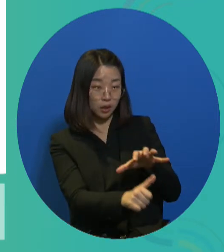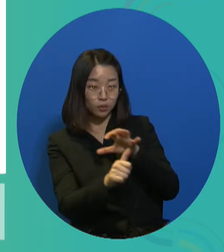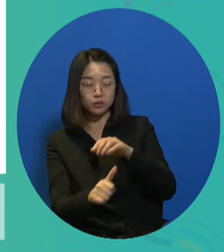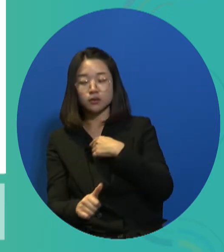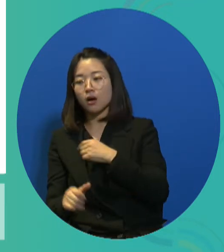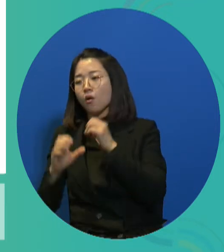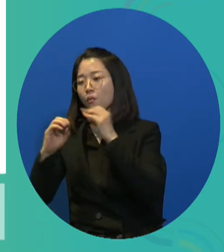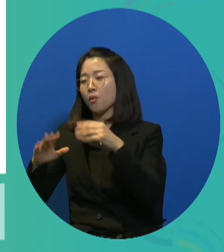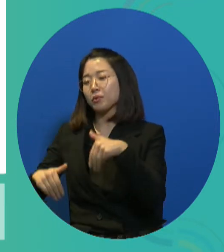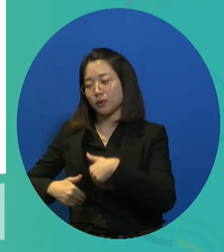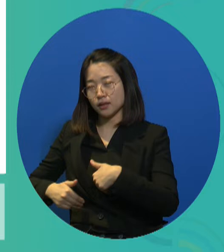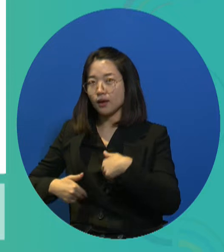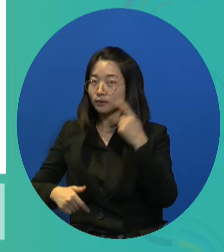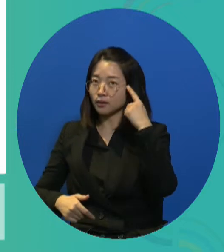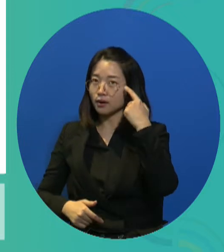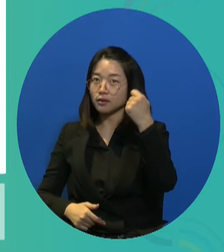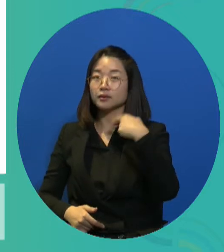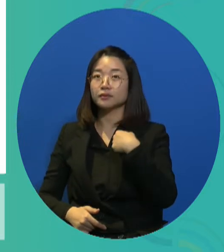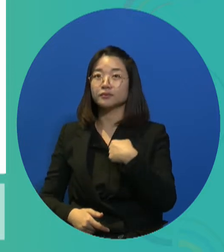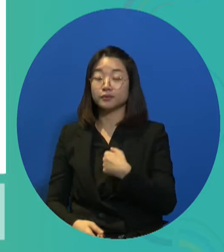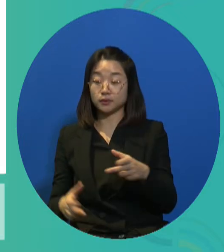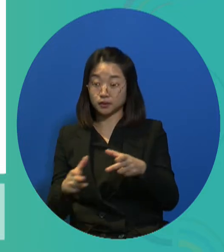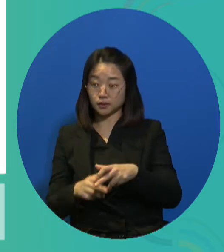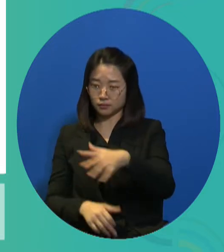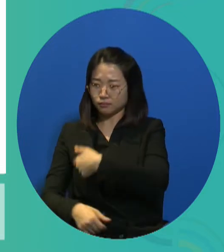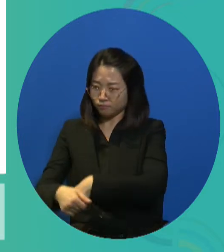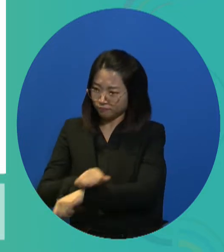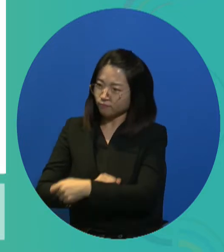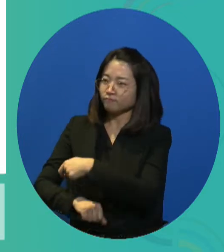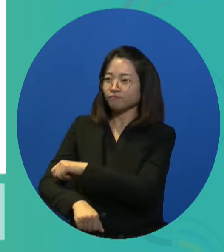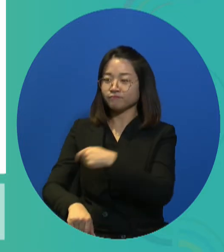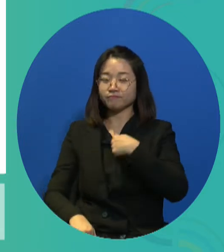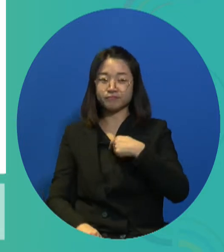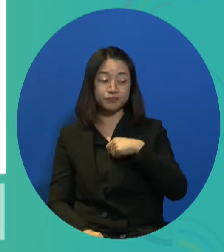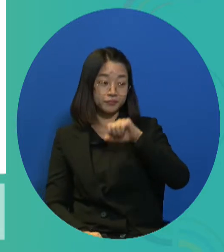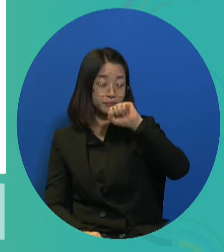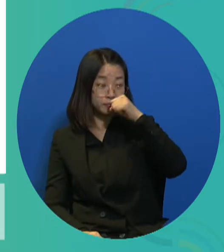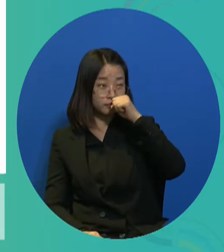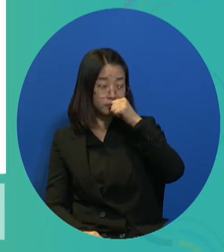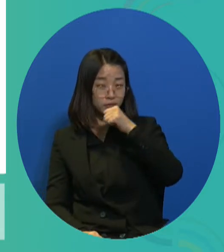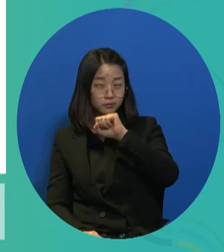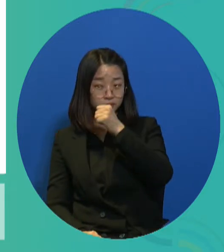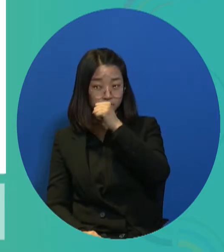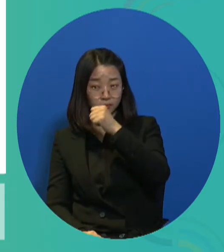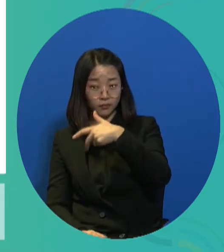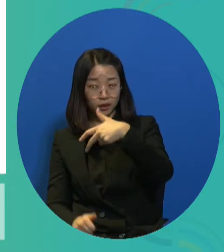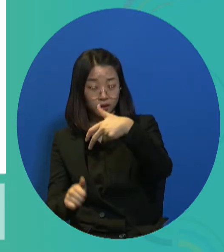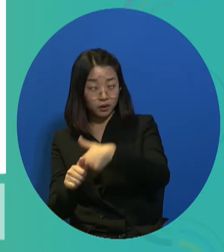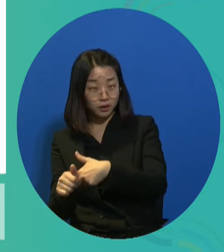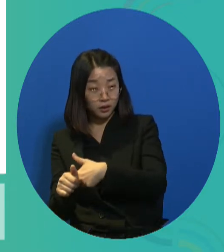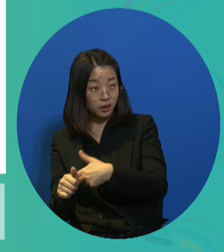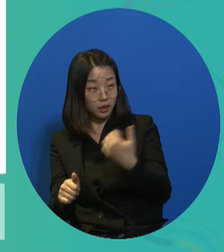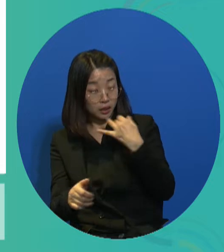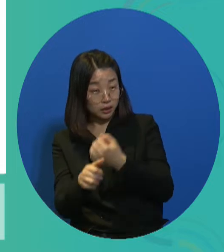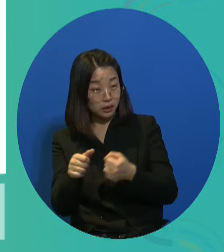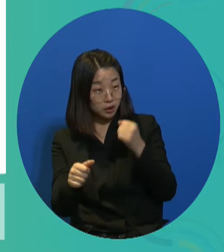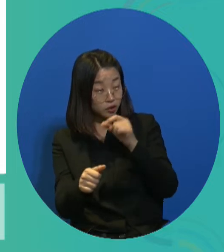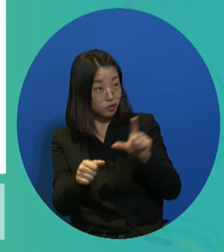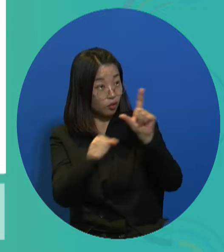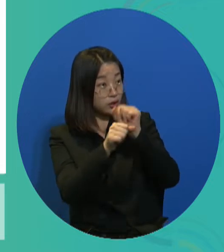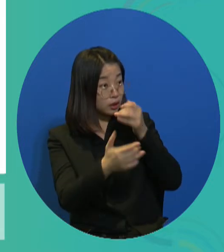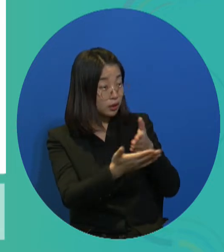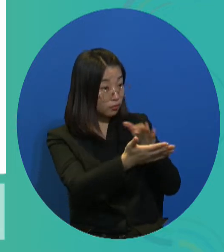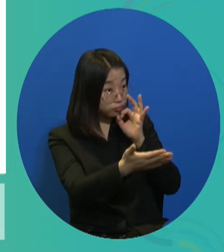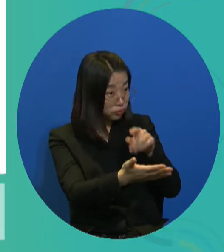if not achieve reverses of the cuts, to at least slow them down, including legal